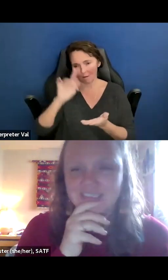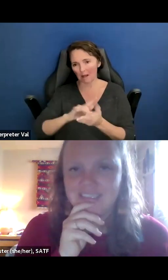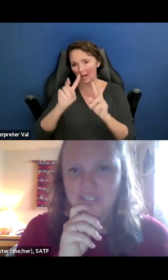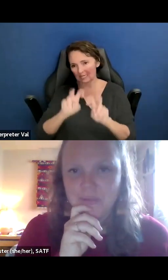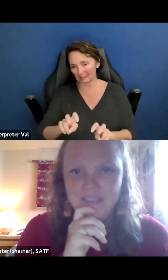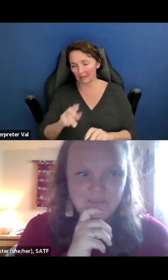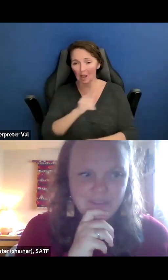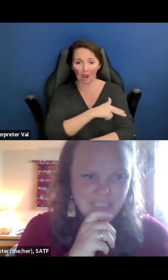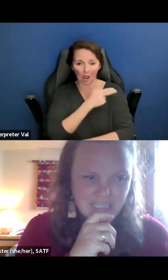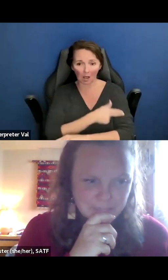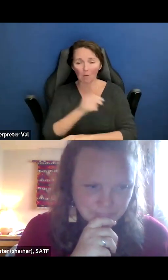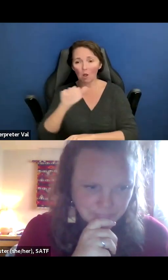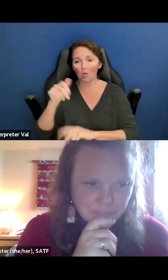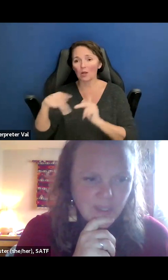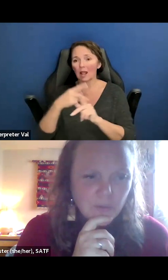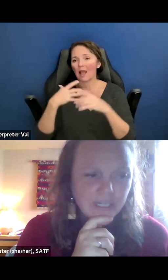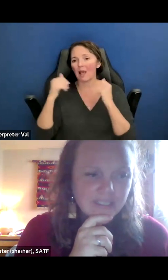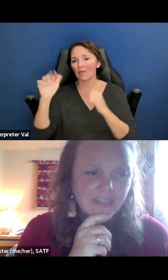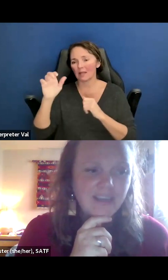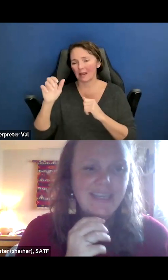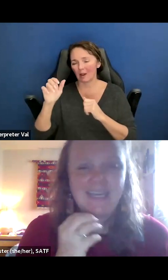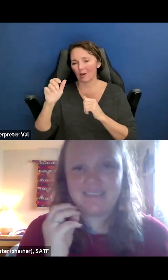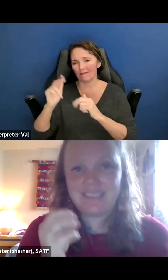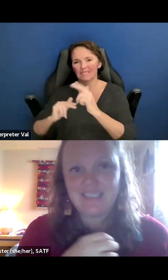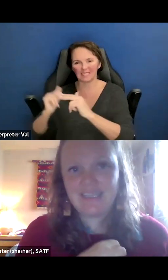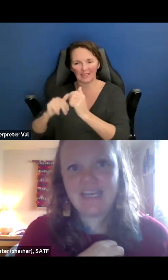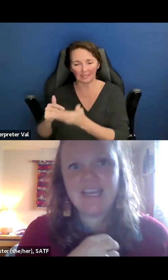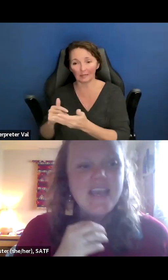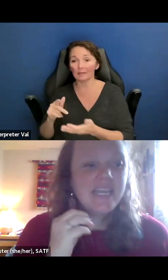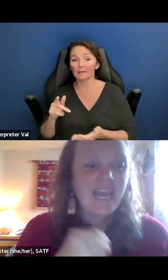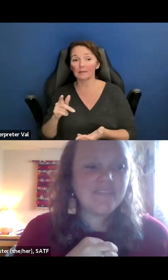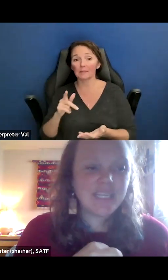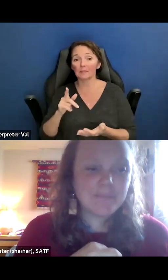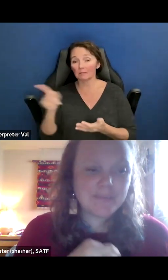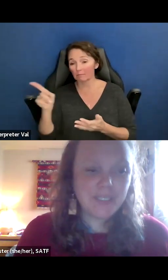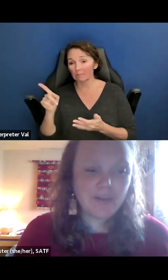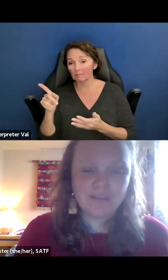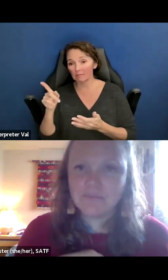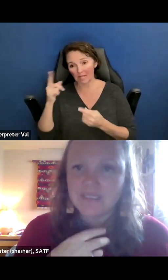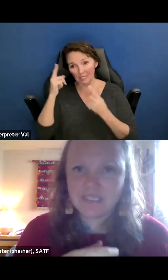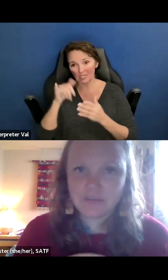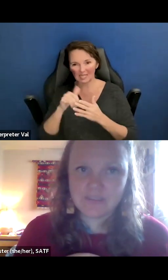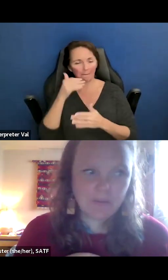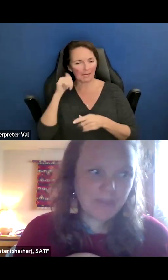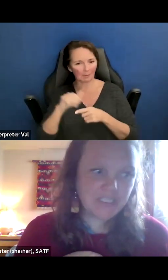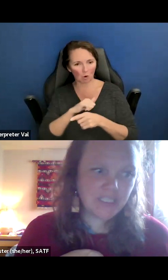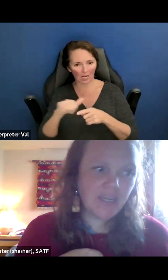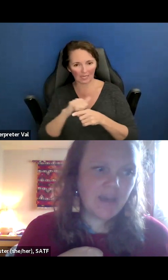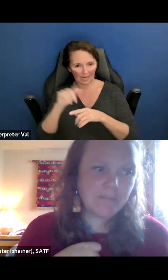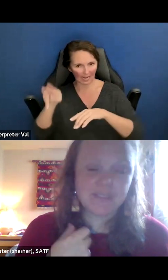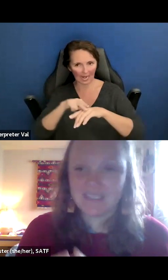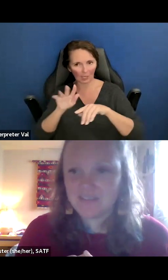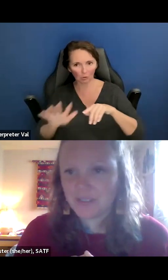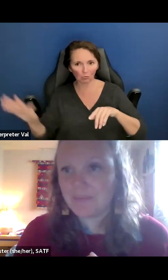notable is since 2015, Oregon law has stated that an advocate must be called when a sexual assault